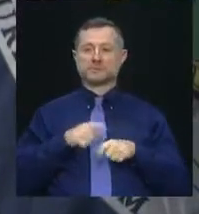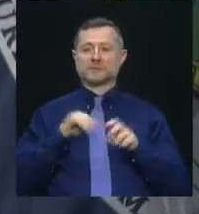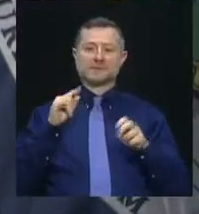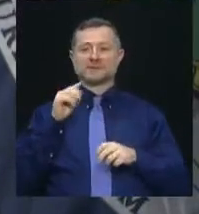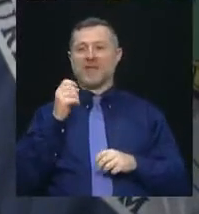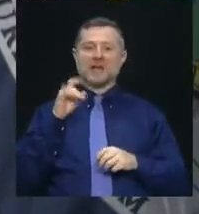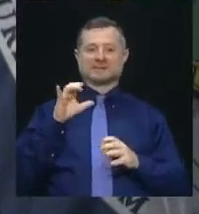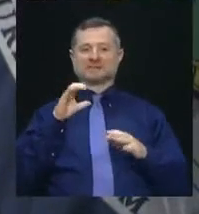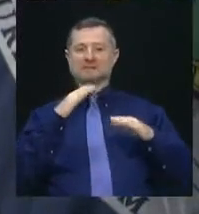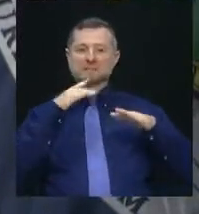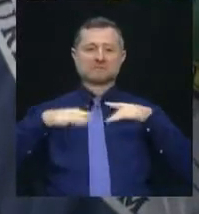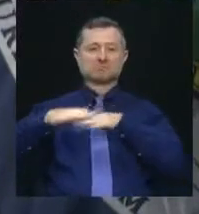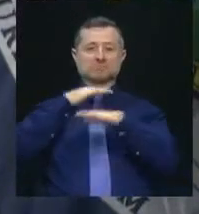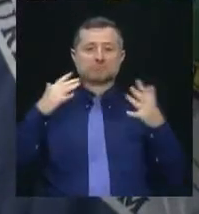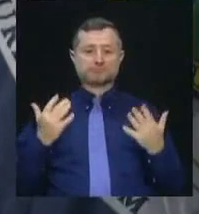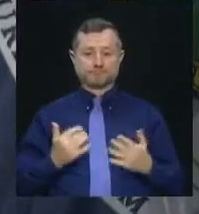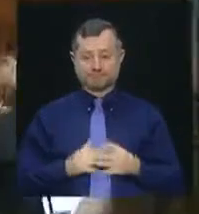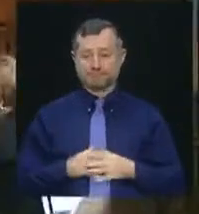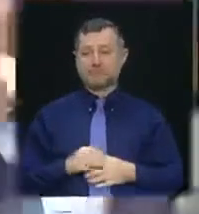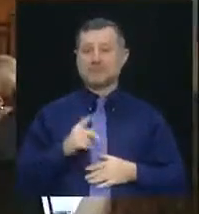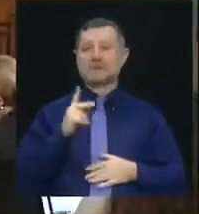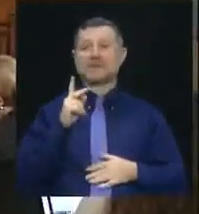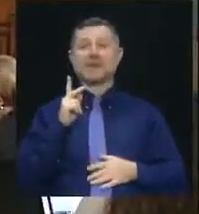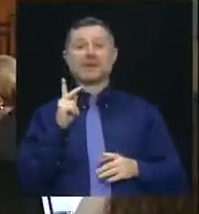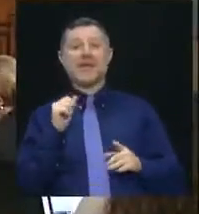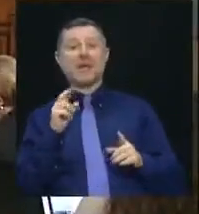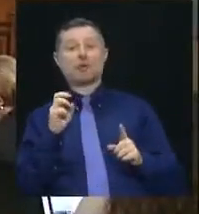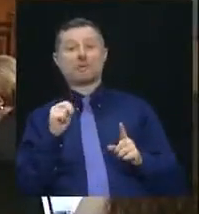Karen DeWitt from New York State Public Radio.